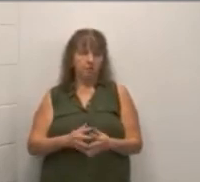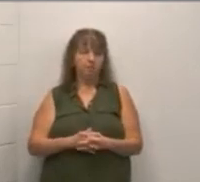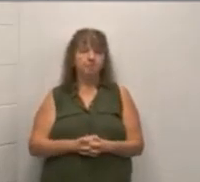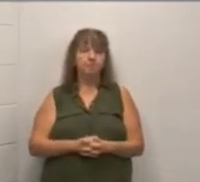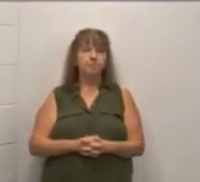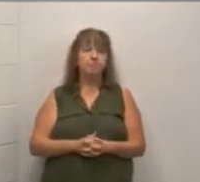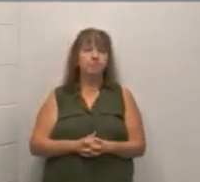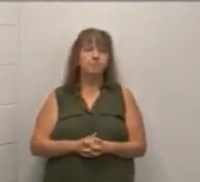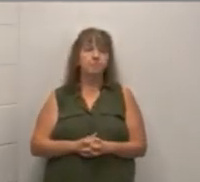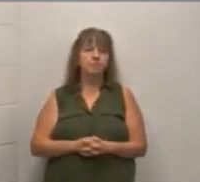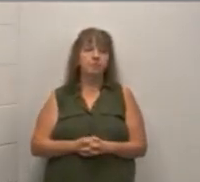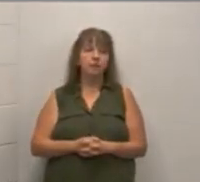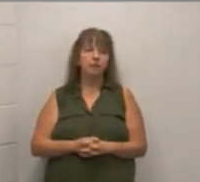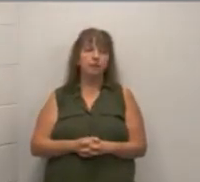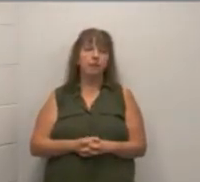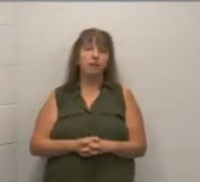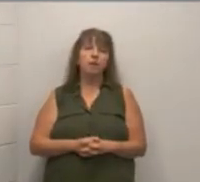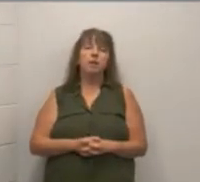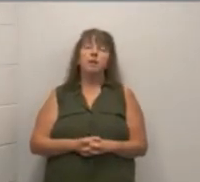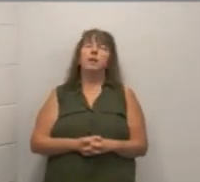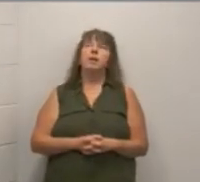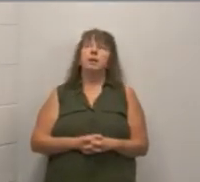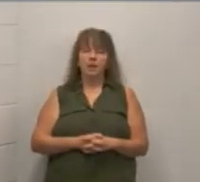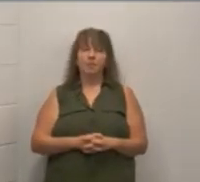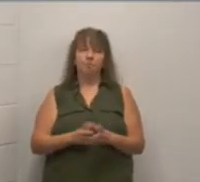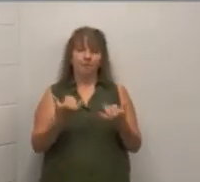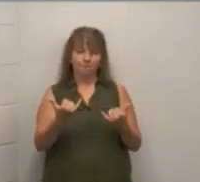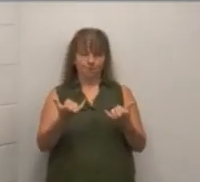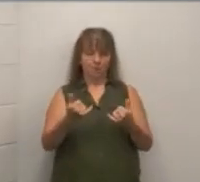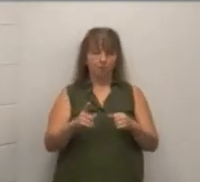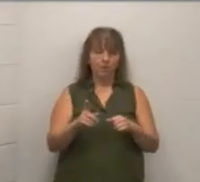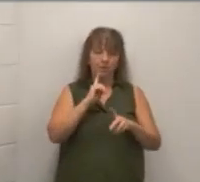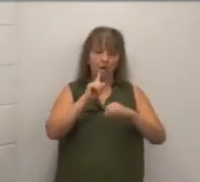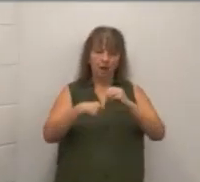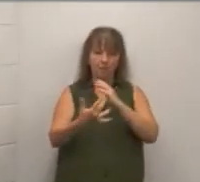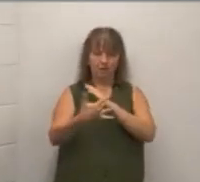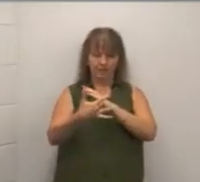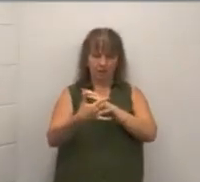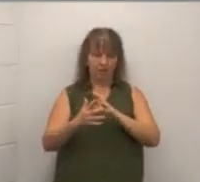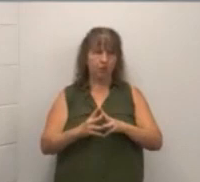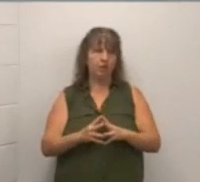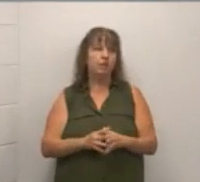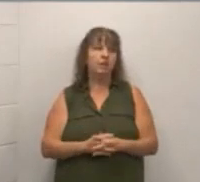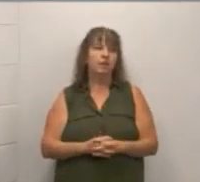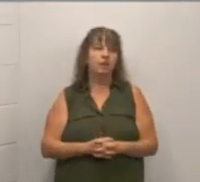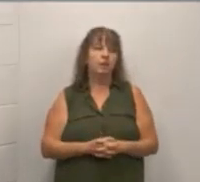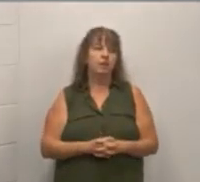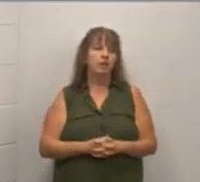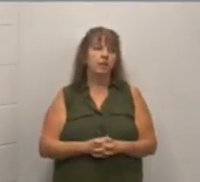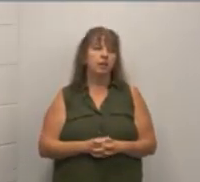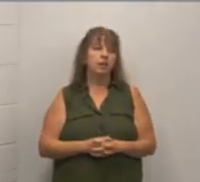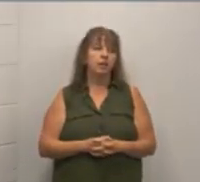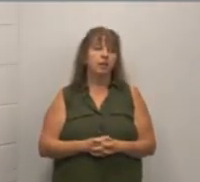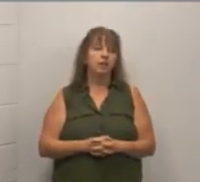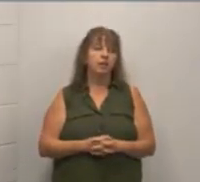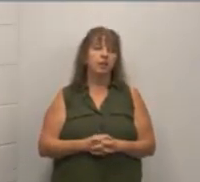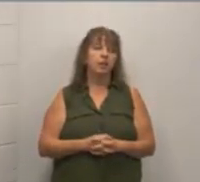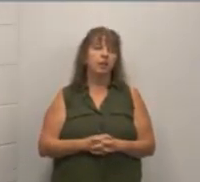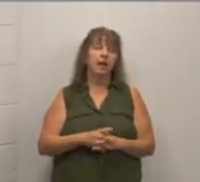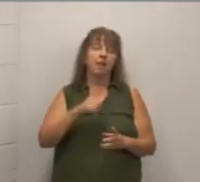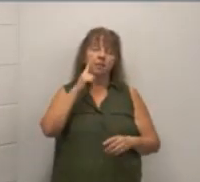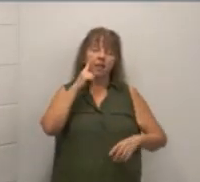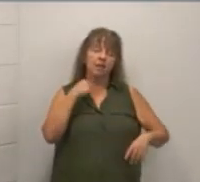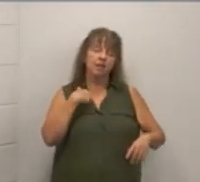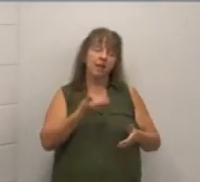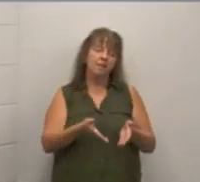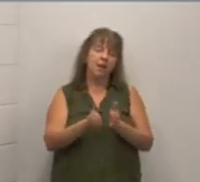First, I would, around the topic of technology, we've had requests for, I believe,